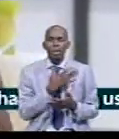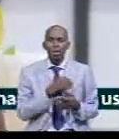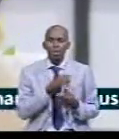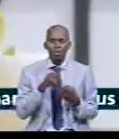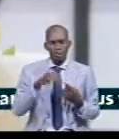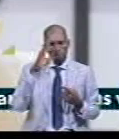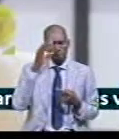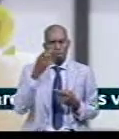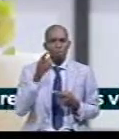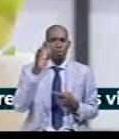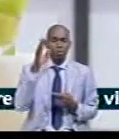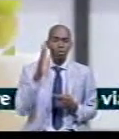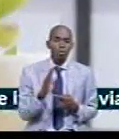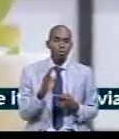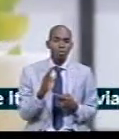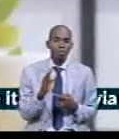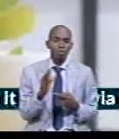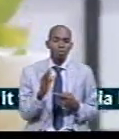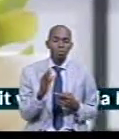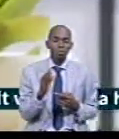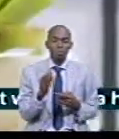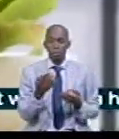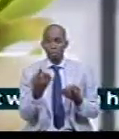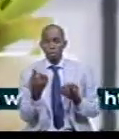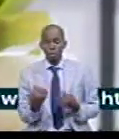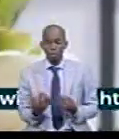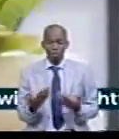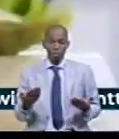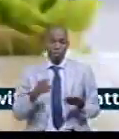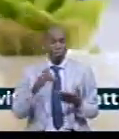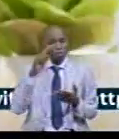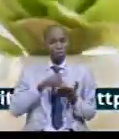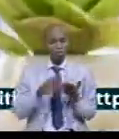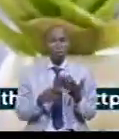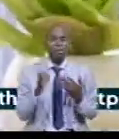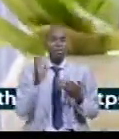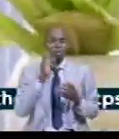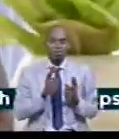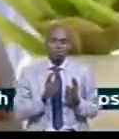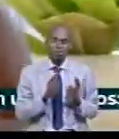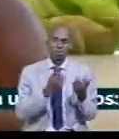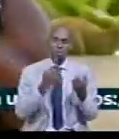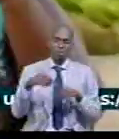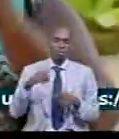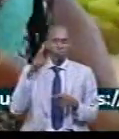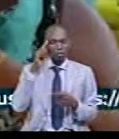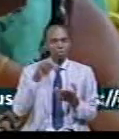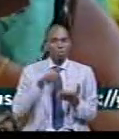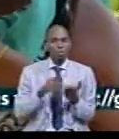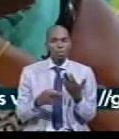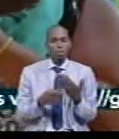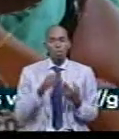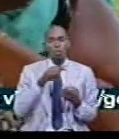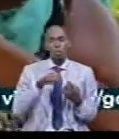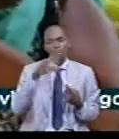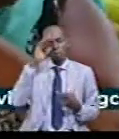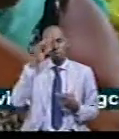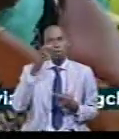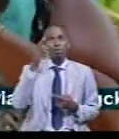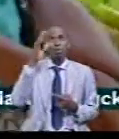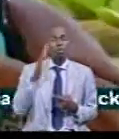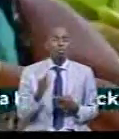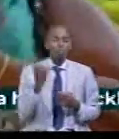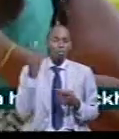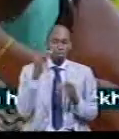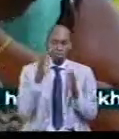come. So my husband, I left the market with my husband. I didn't bath. I washed my leg with my child and I came. When the man of God was praying, I received the miracle.